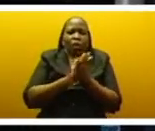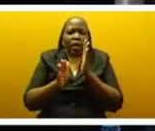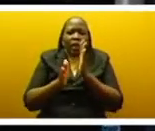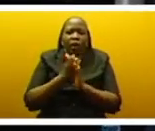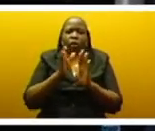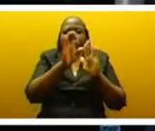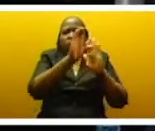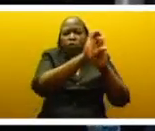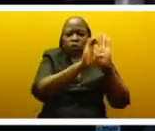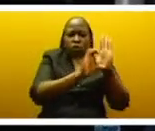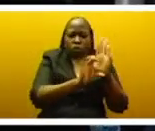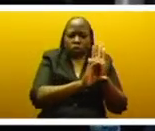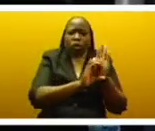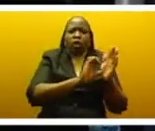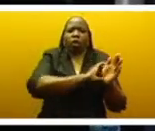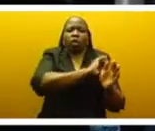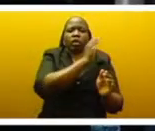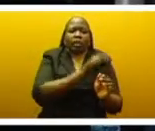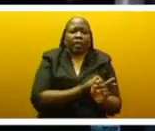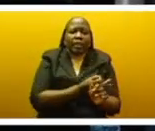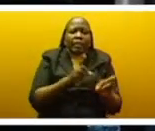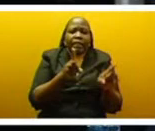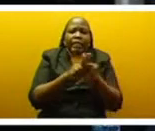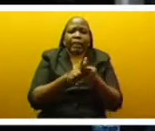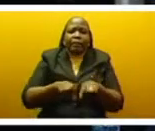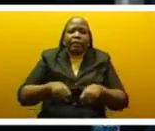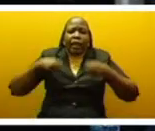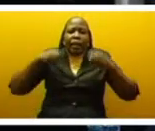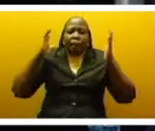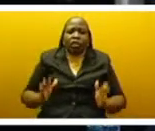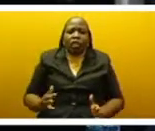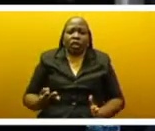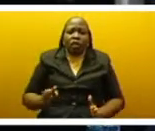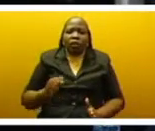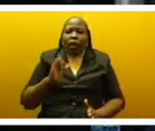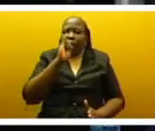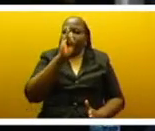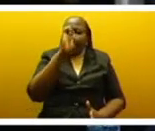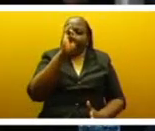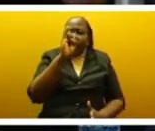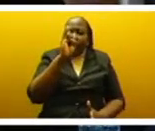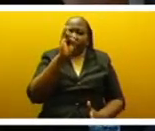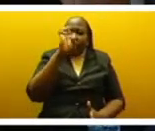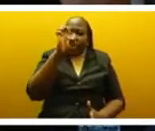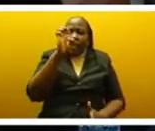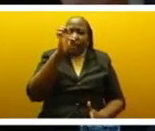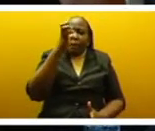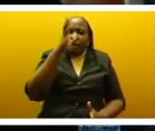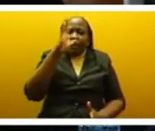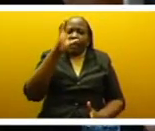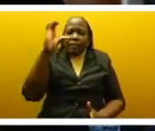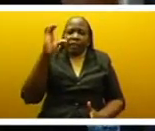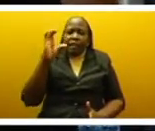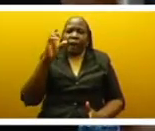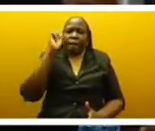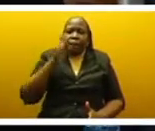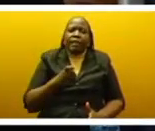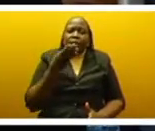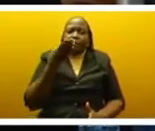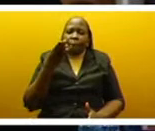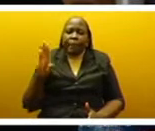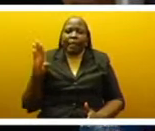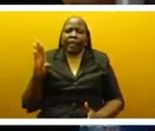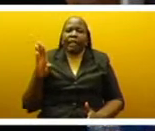authority, as the chairman of the Iebc has done in this particular case, must be declared